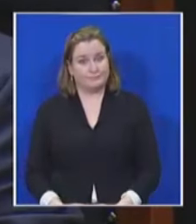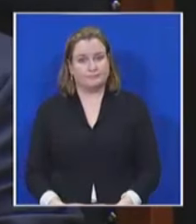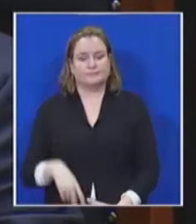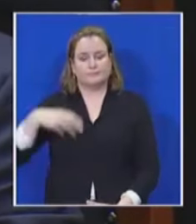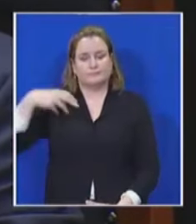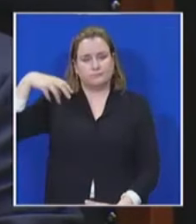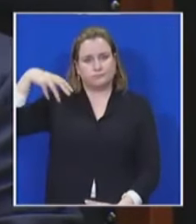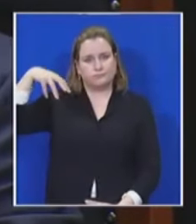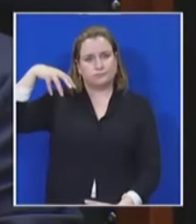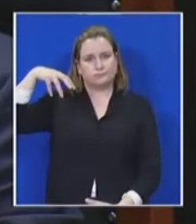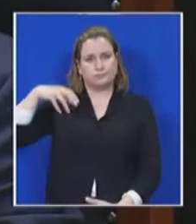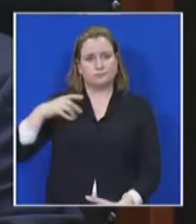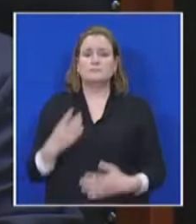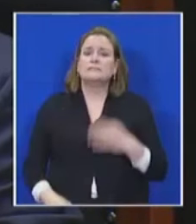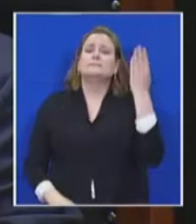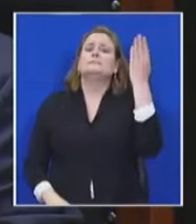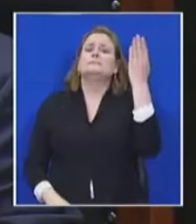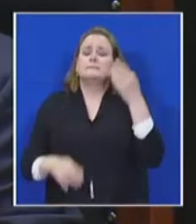Deputy Speaker,